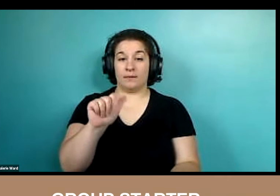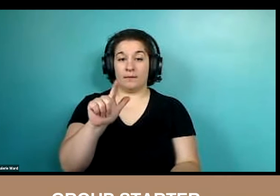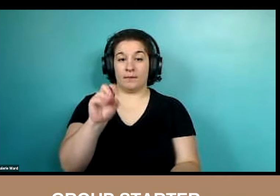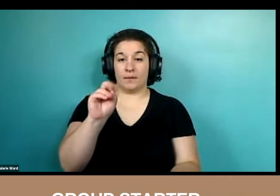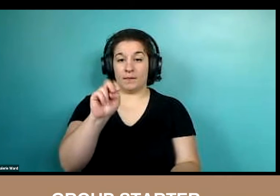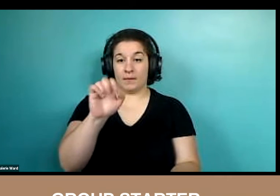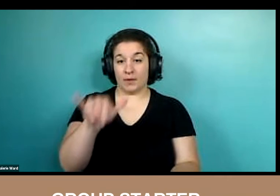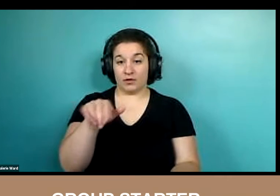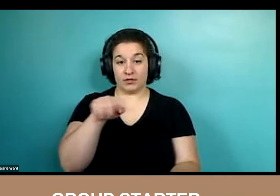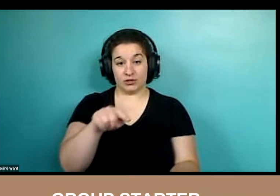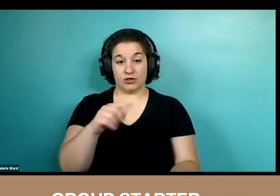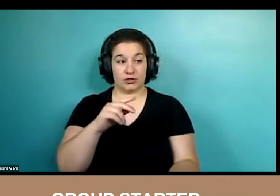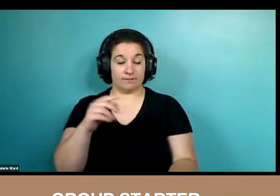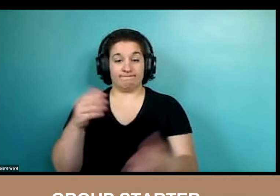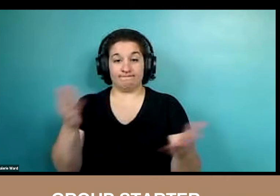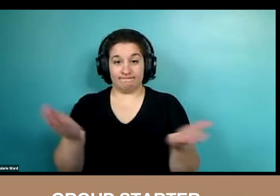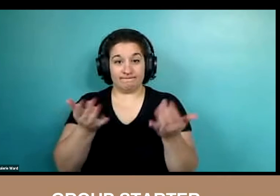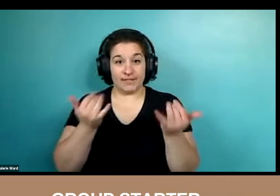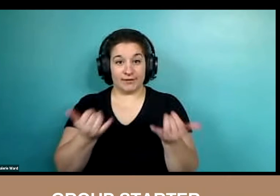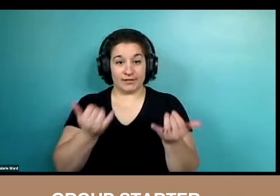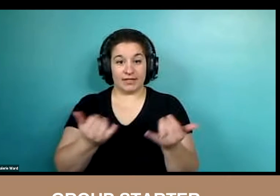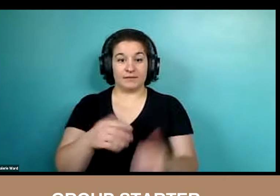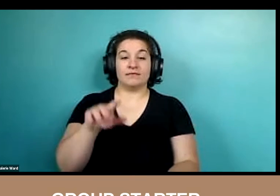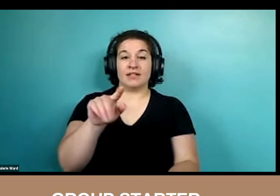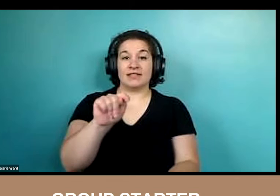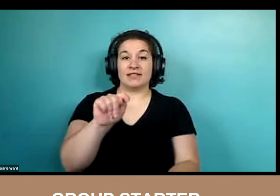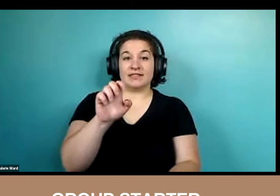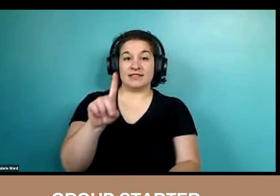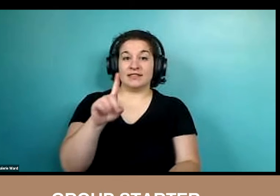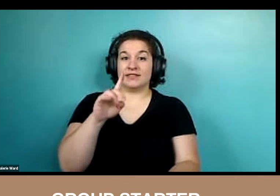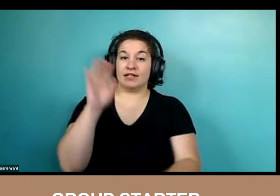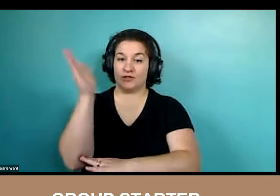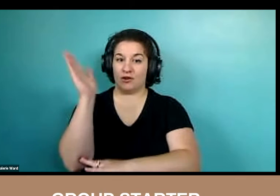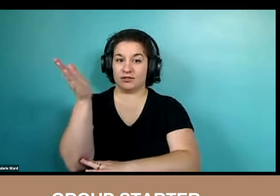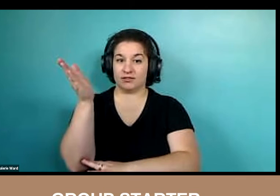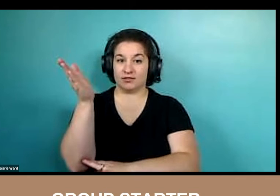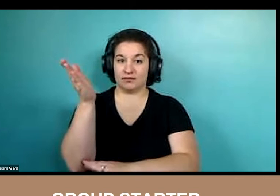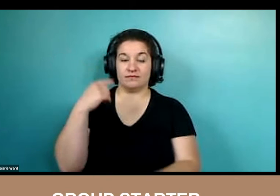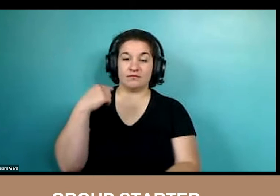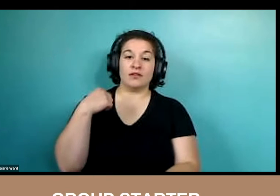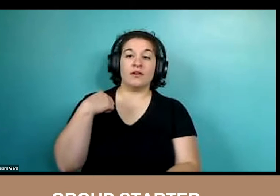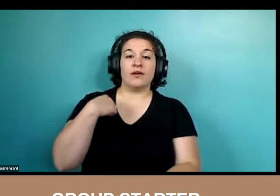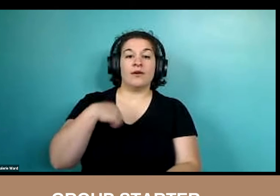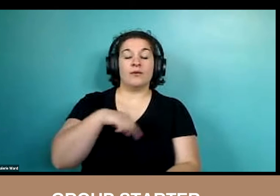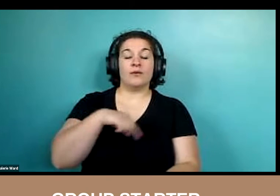team members, with TED Talks. We embed a video in UB Learns, and we also link to the TED